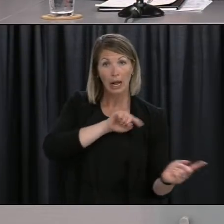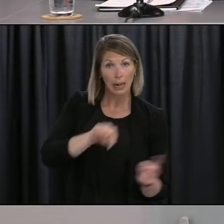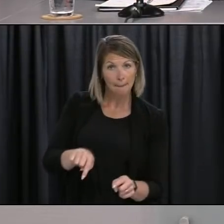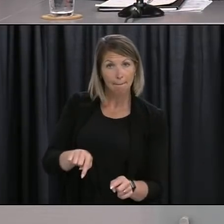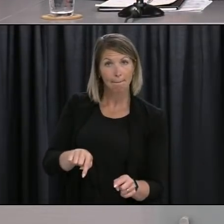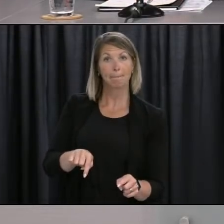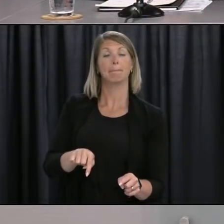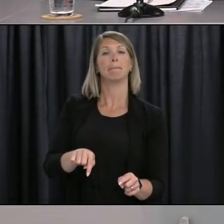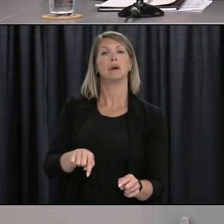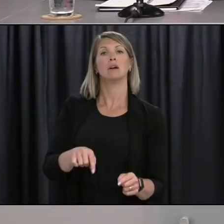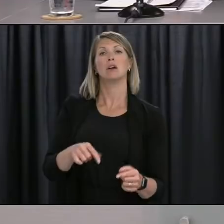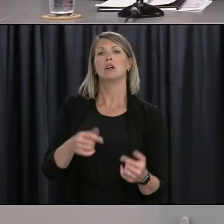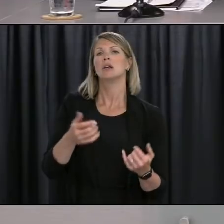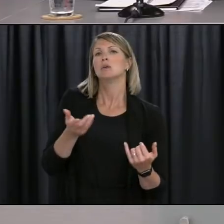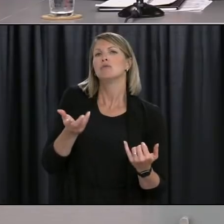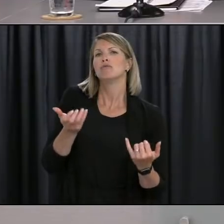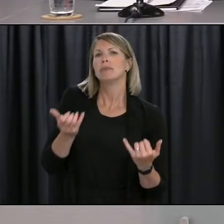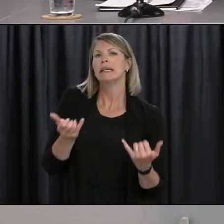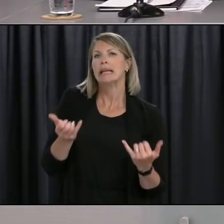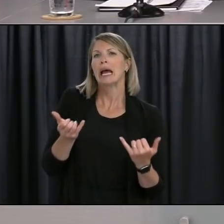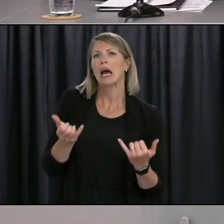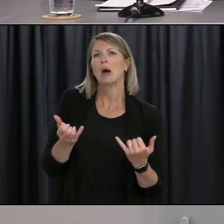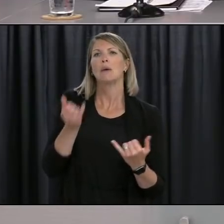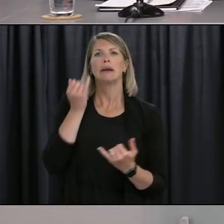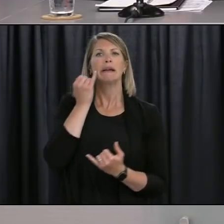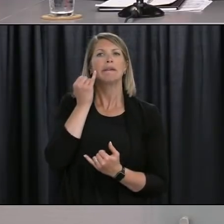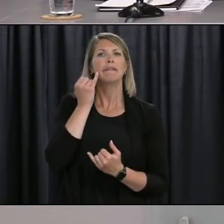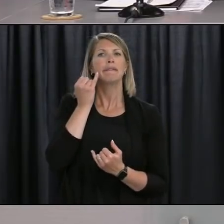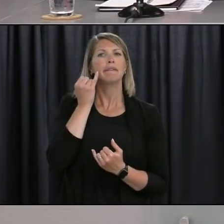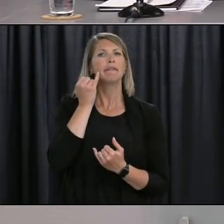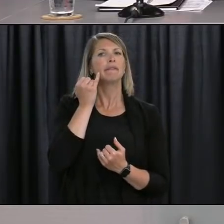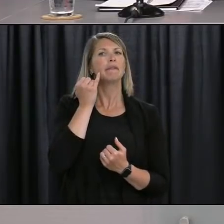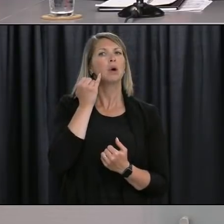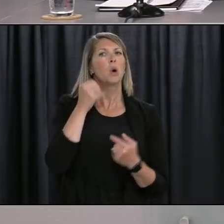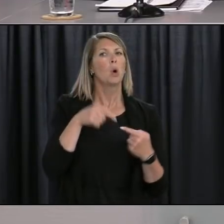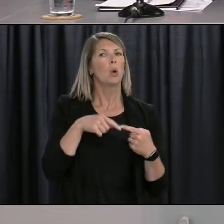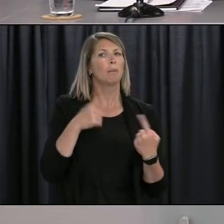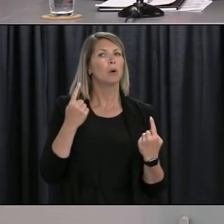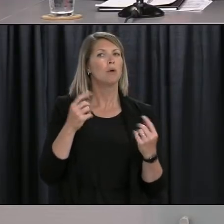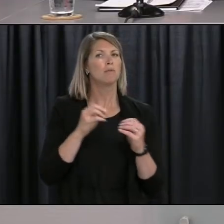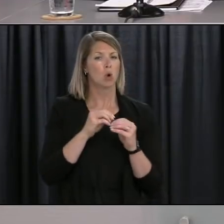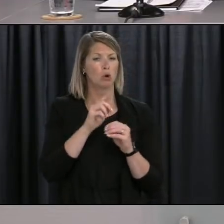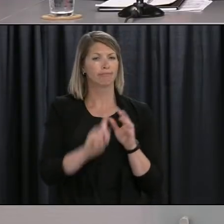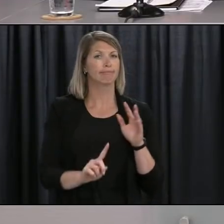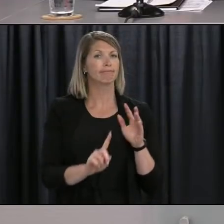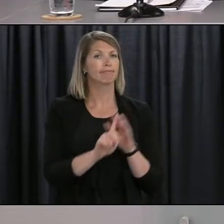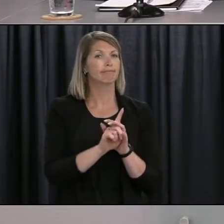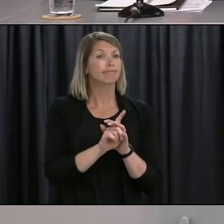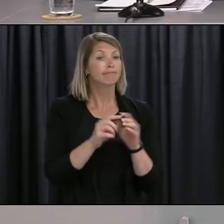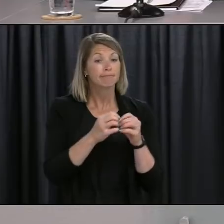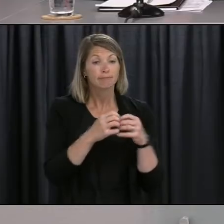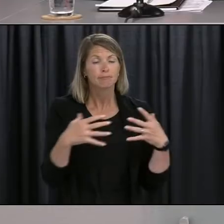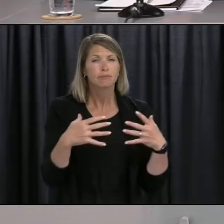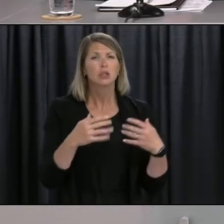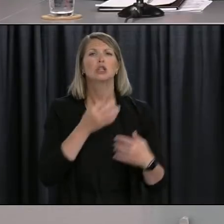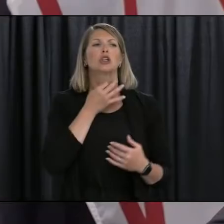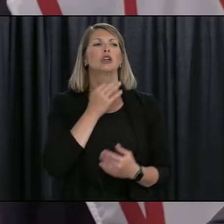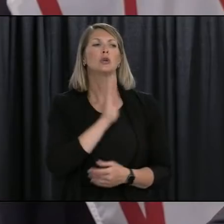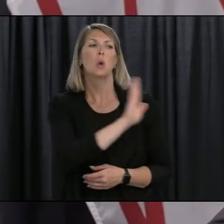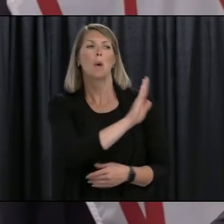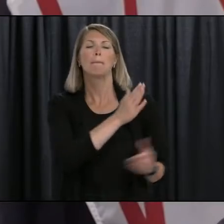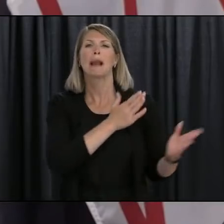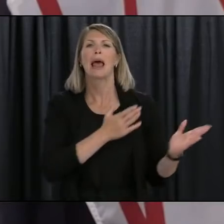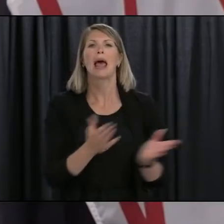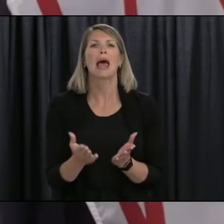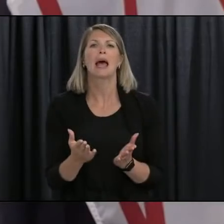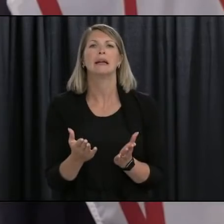now traveling inside the province will they have to get away? What is the plan exactly? Well,